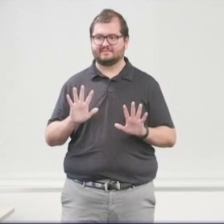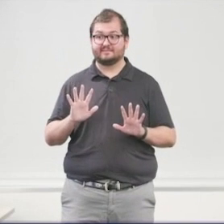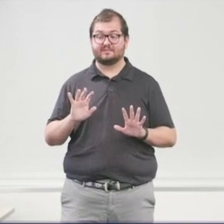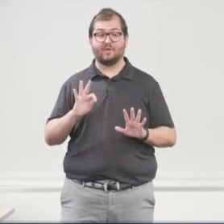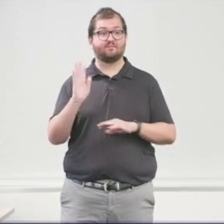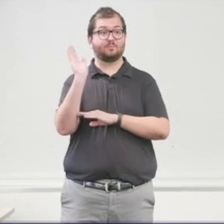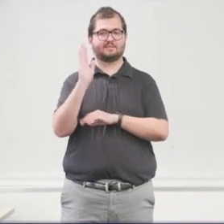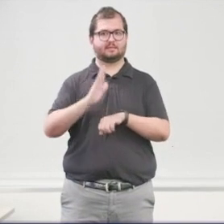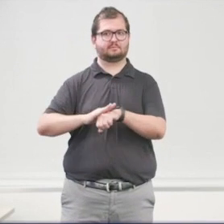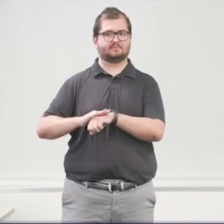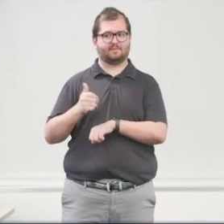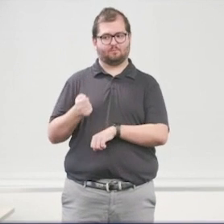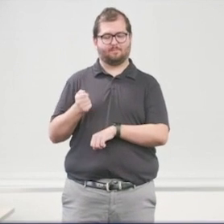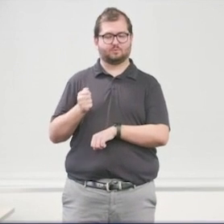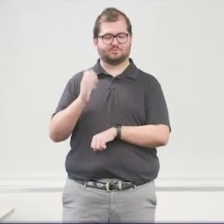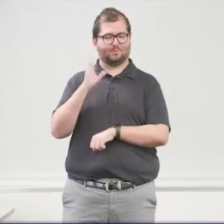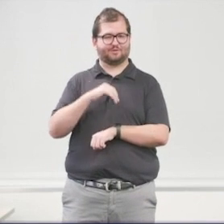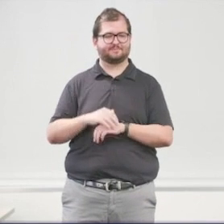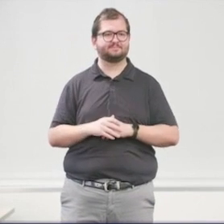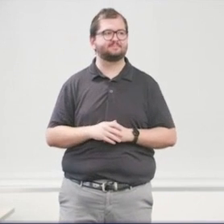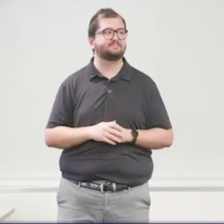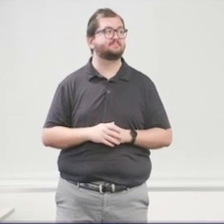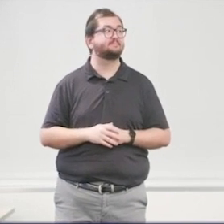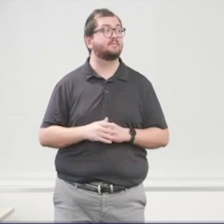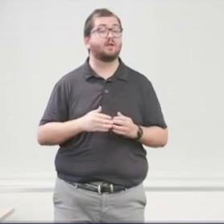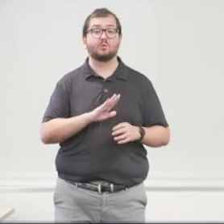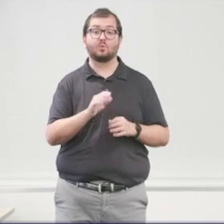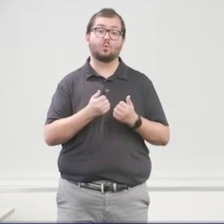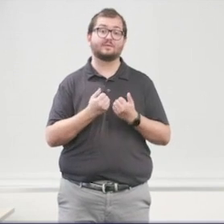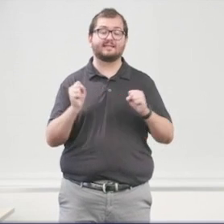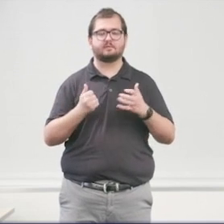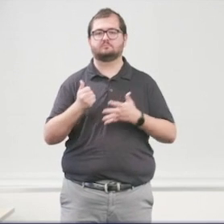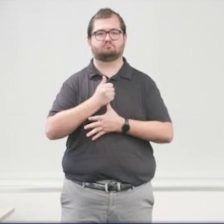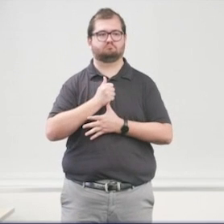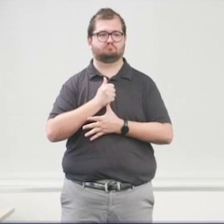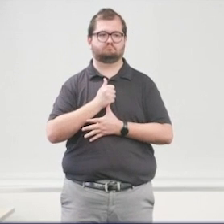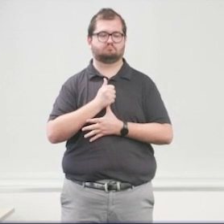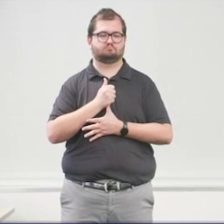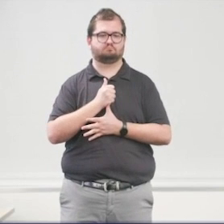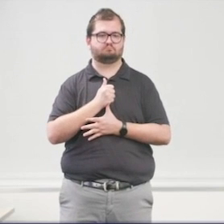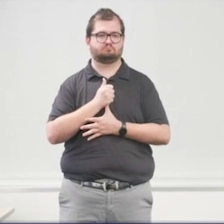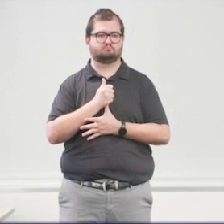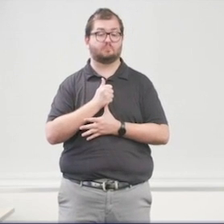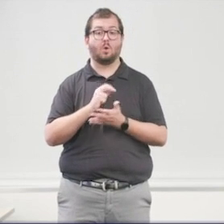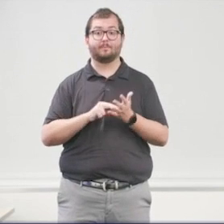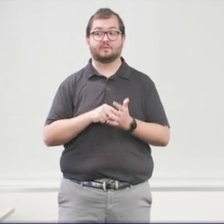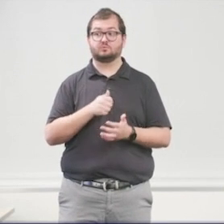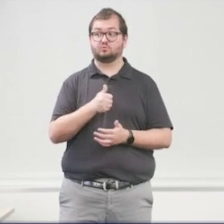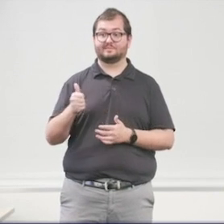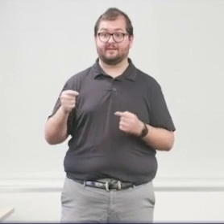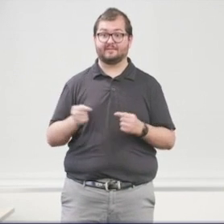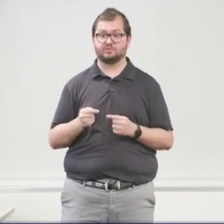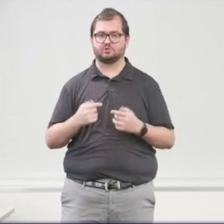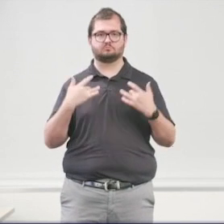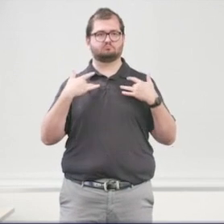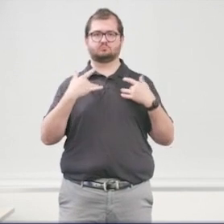that's presenting, be careful. Your safety is your first priority, okay? So if you're injured, you can't help